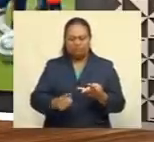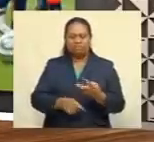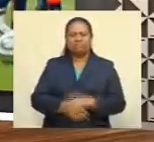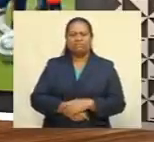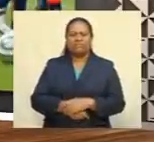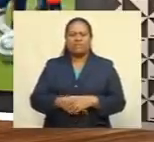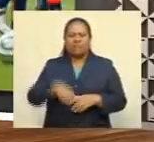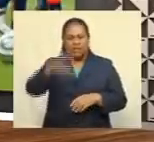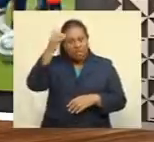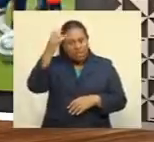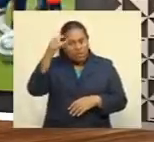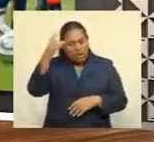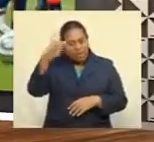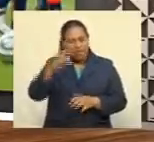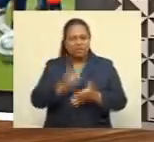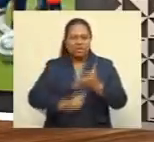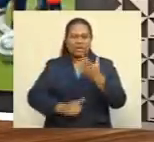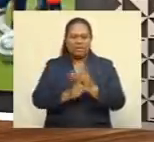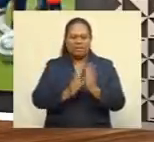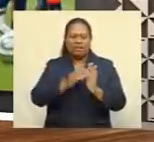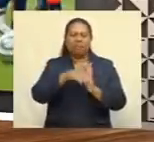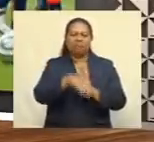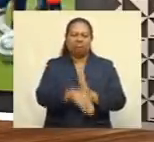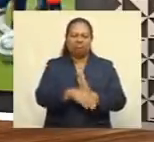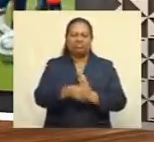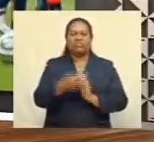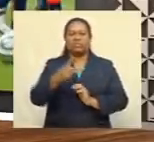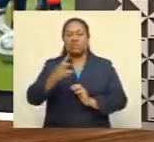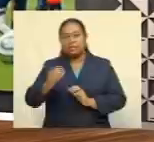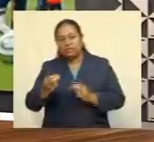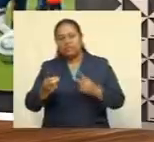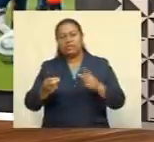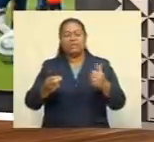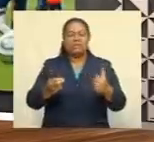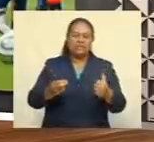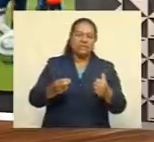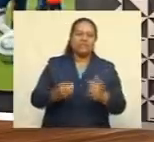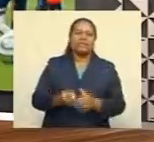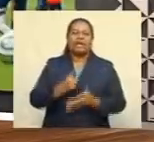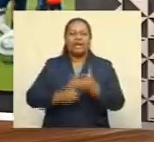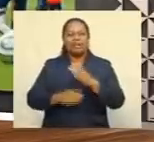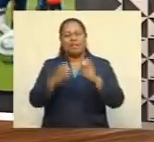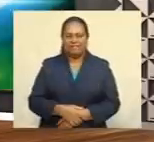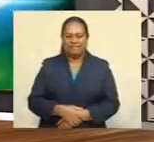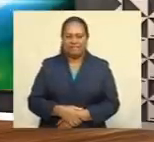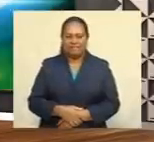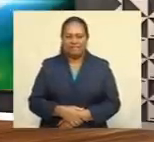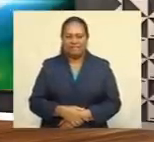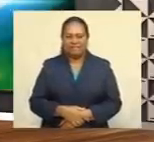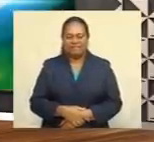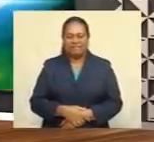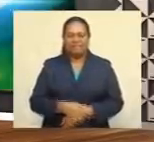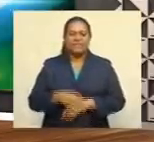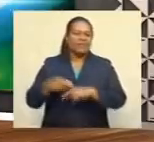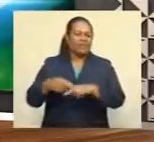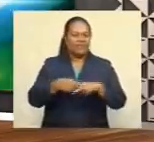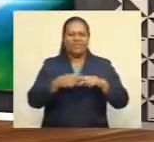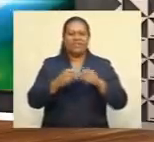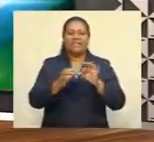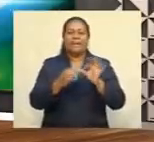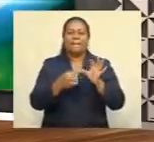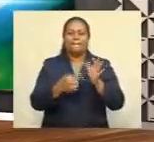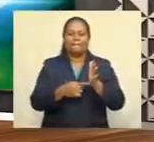the Rebels were not enough as they lost 20-26 to the Brumbies in Super Rugby Australia yesterday. Fiji Mbati winger